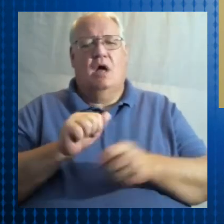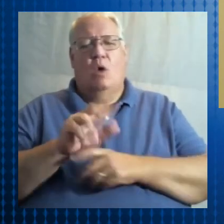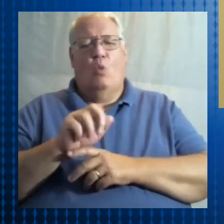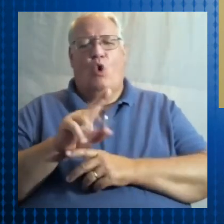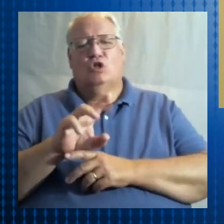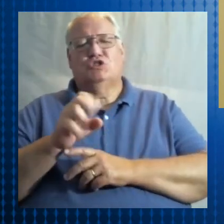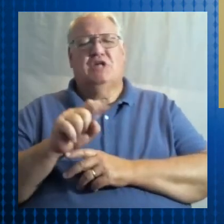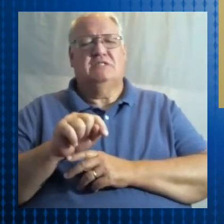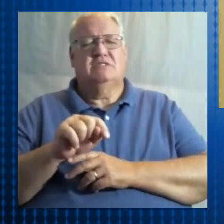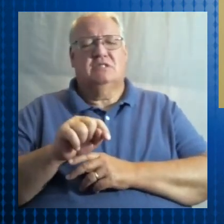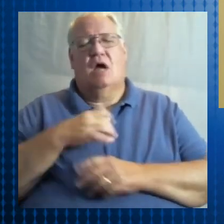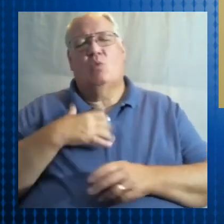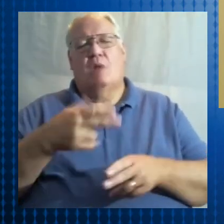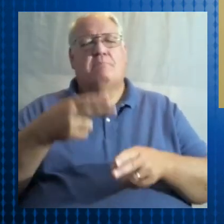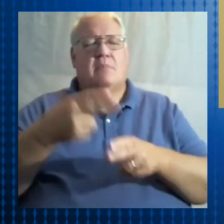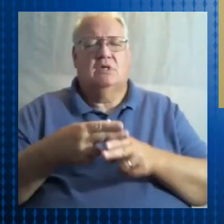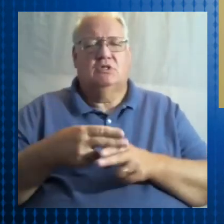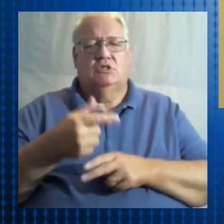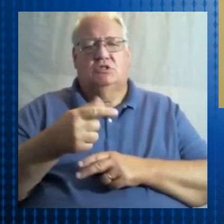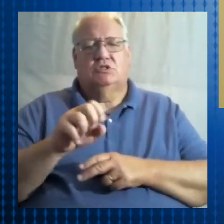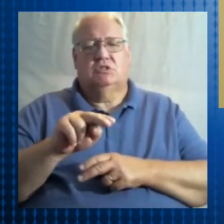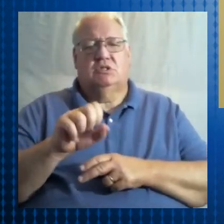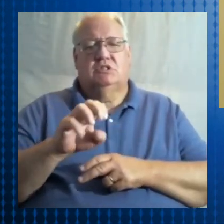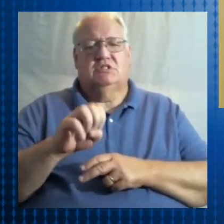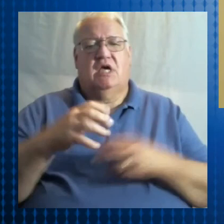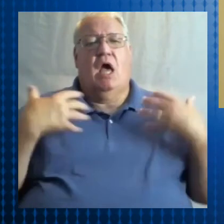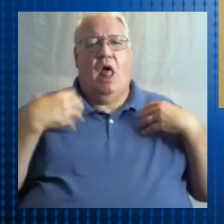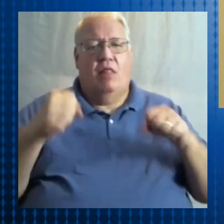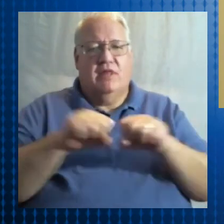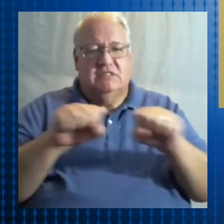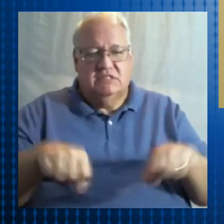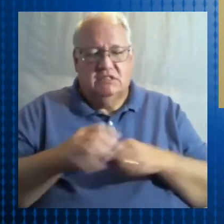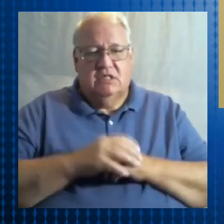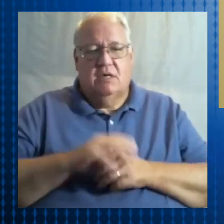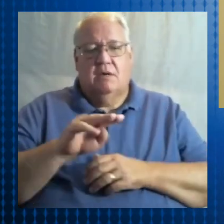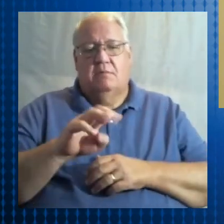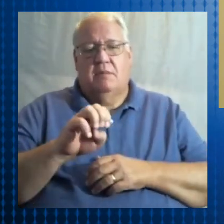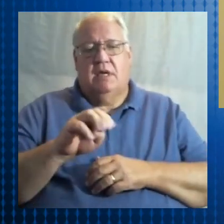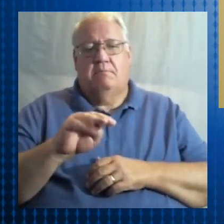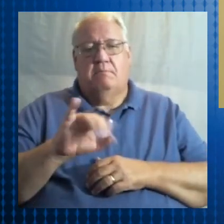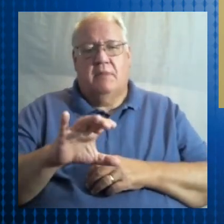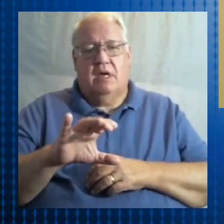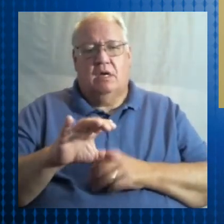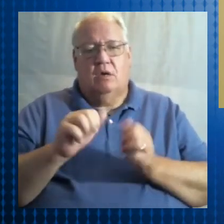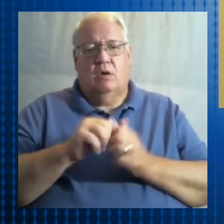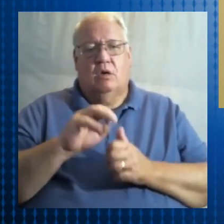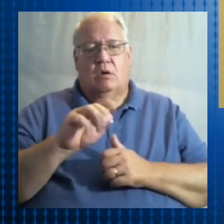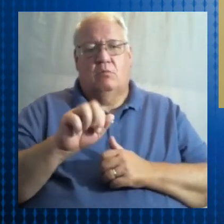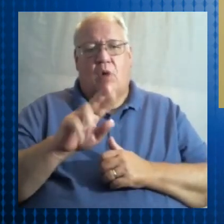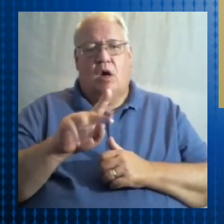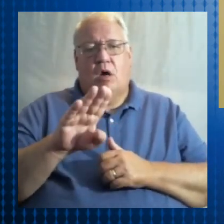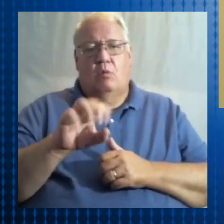to mention specifically Genesee Health System, MEMIC with Mark Owen as the